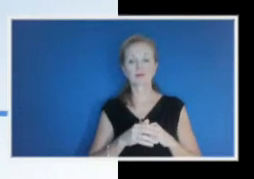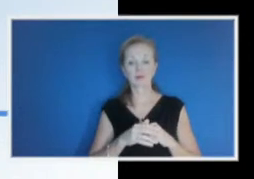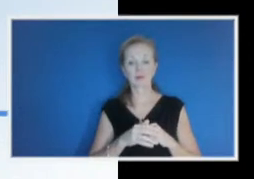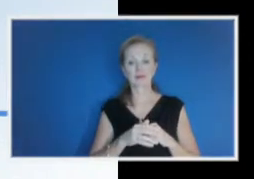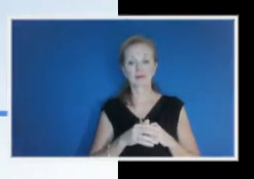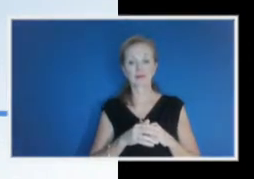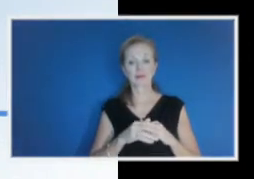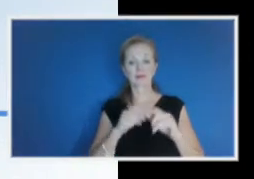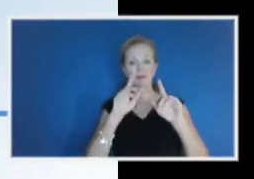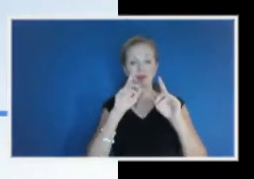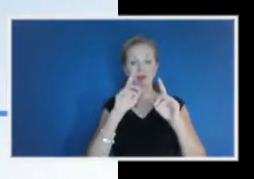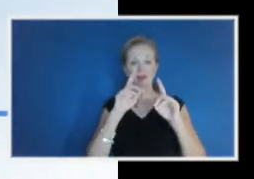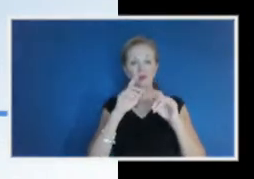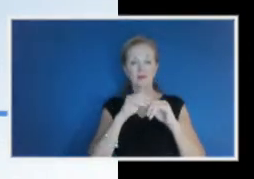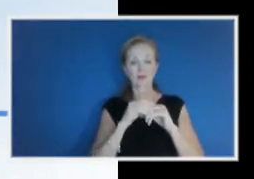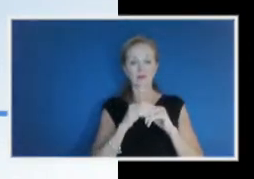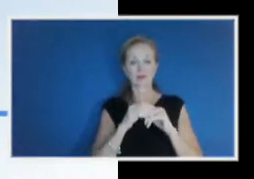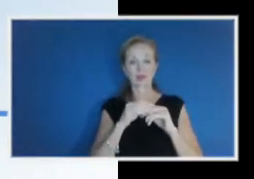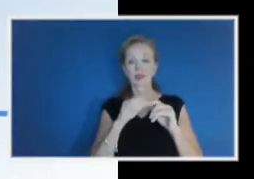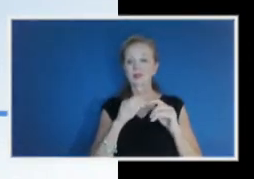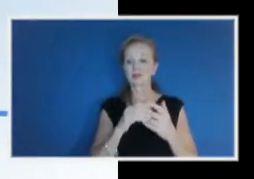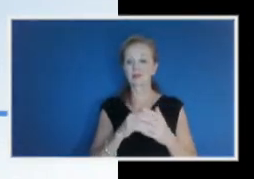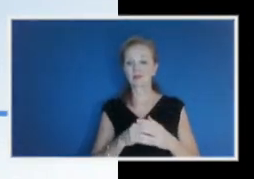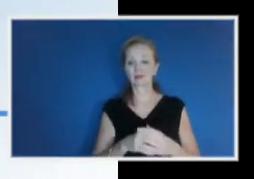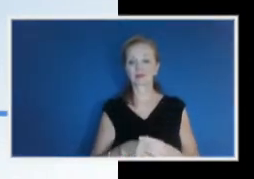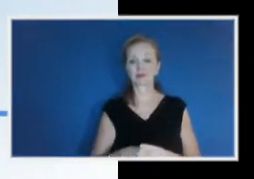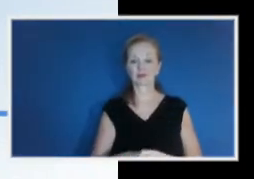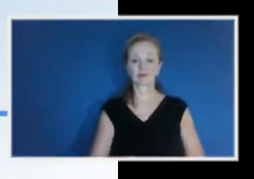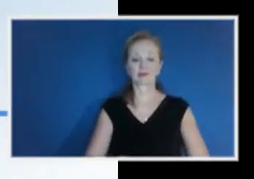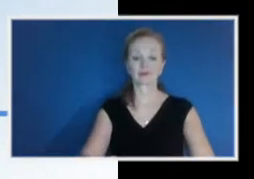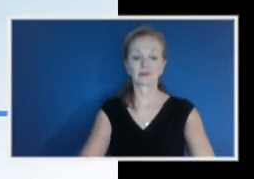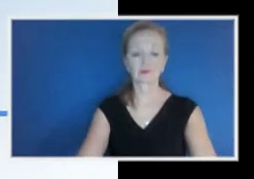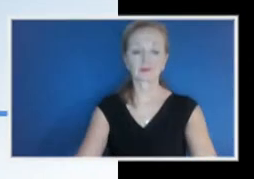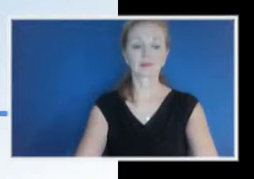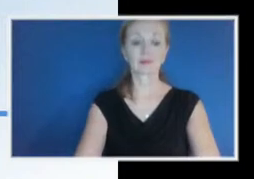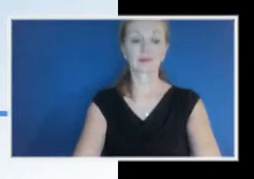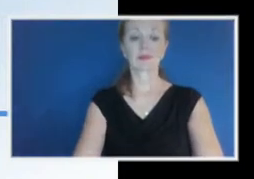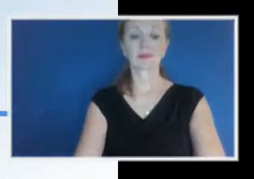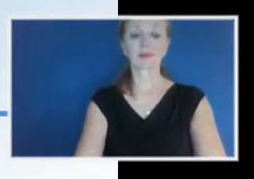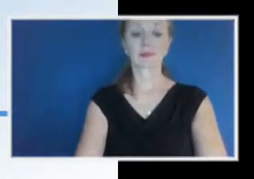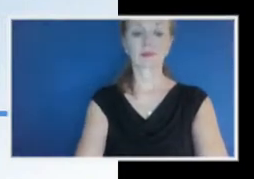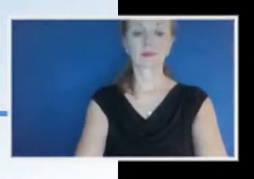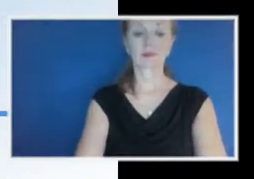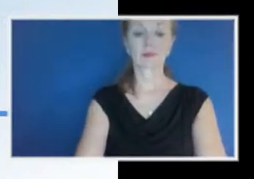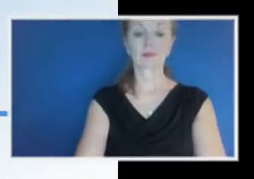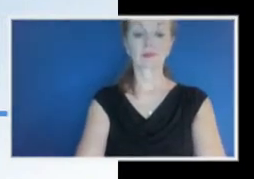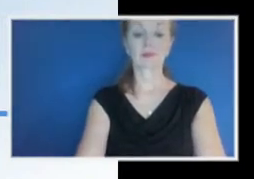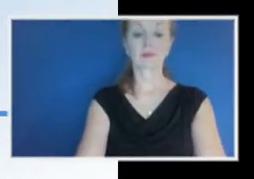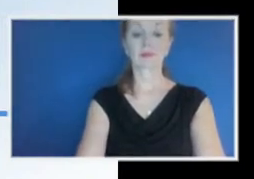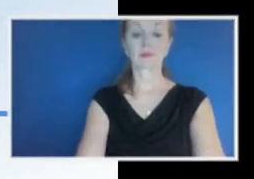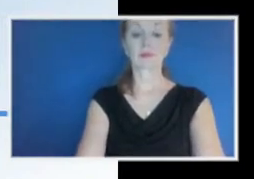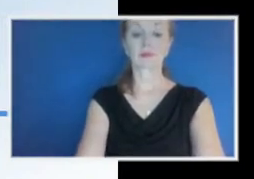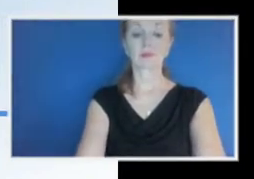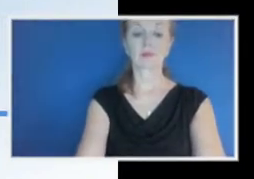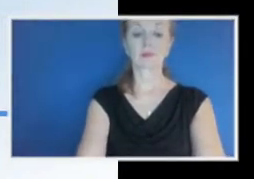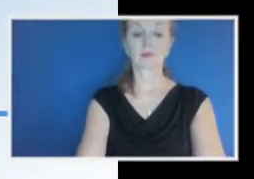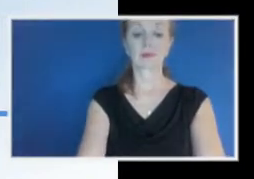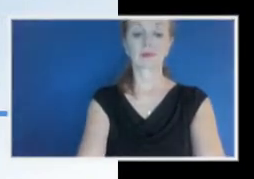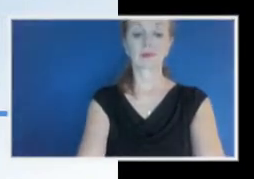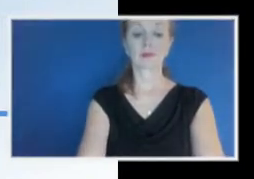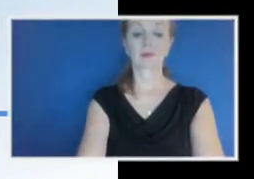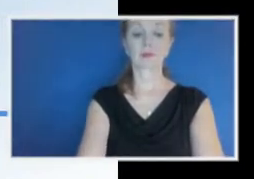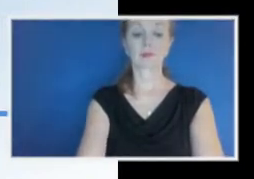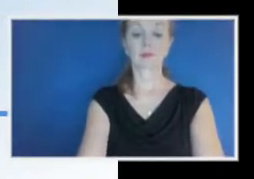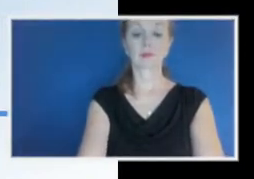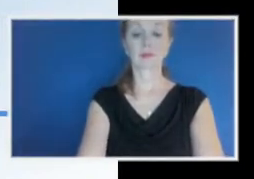Survey responses were pretty much the same. Demeaning comments, stereotypes, you know, all the kinds of